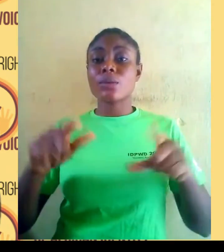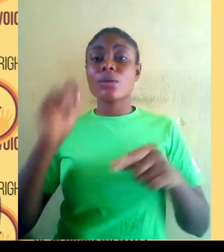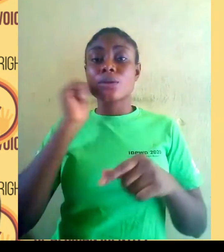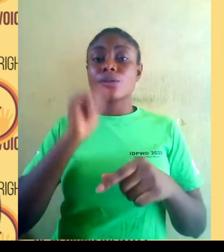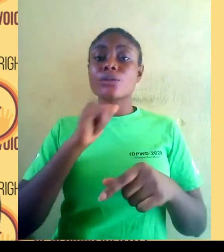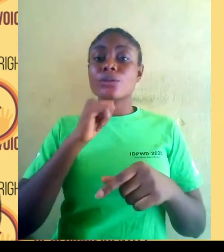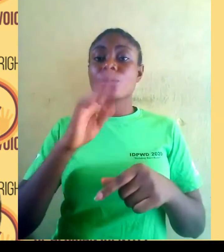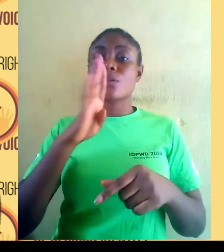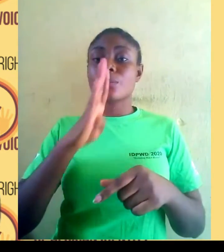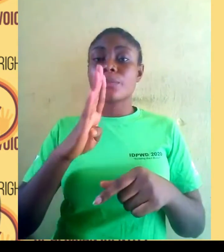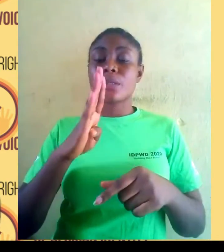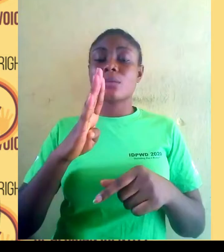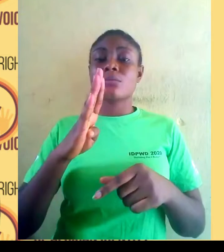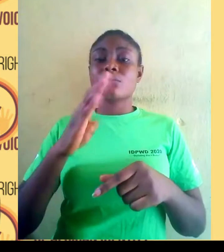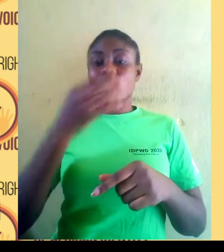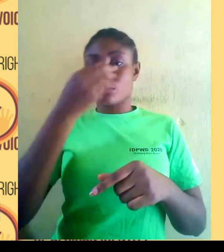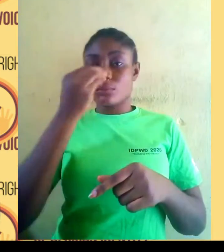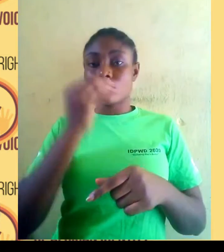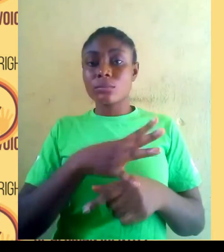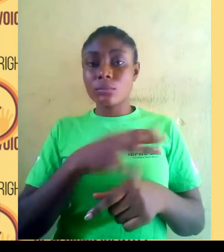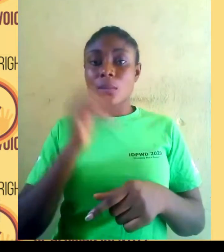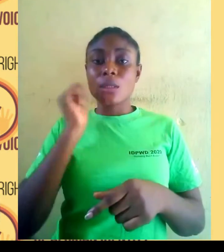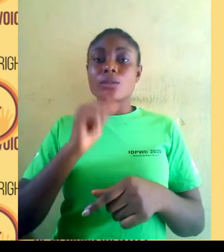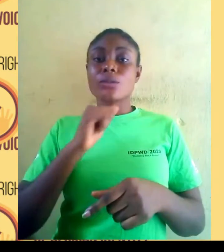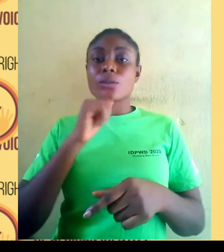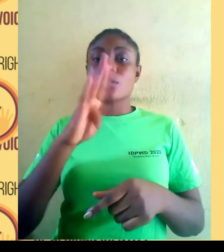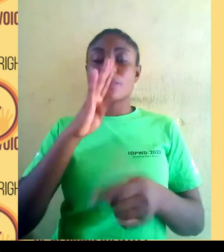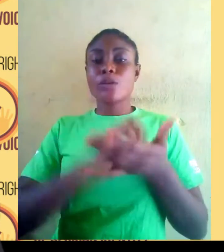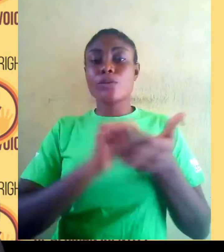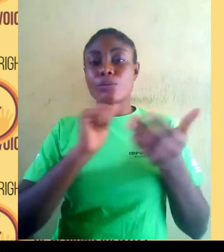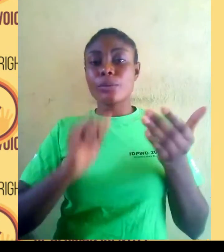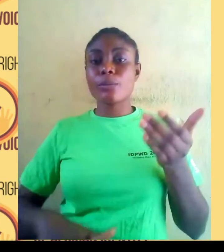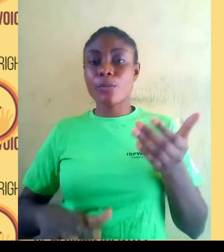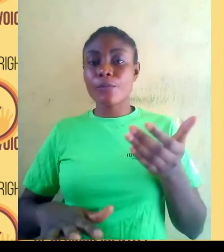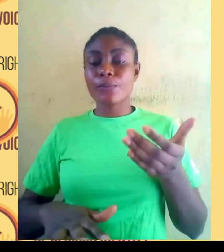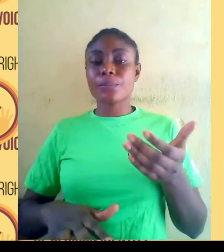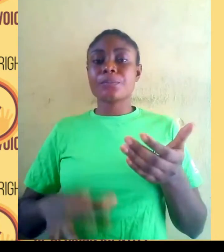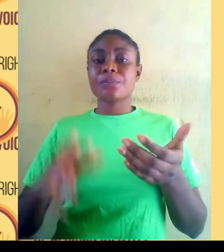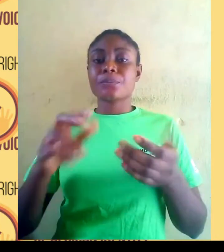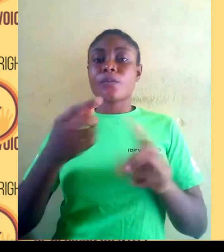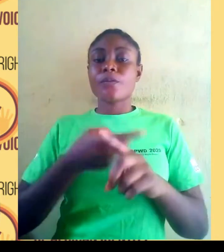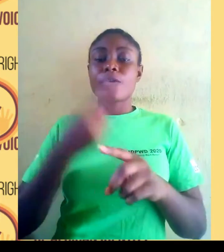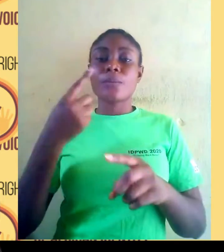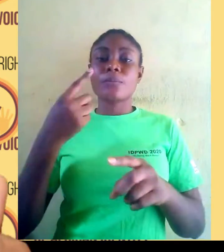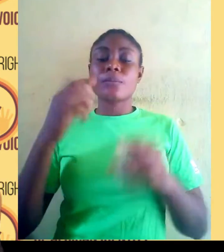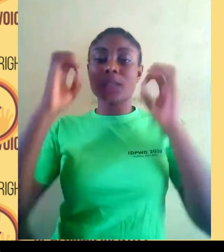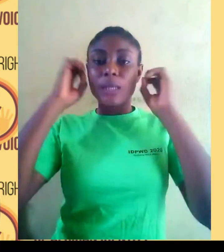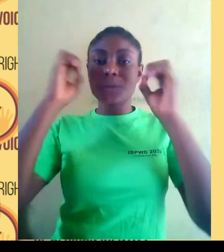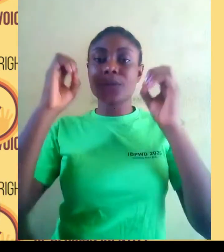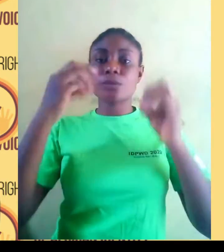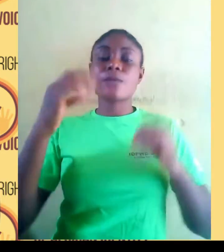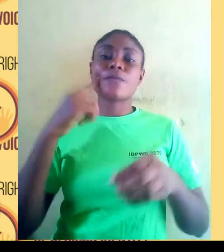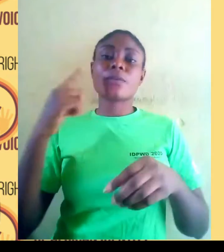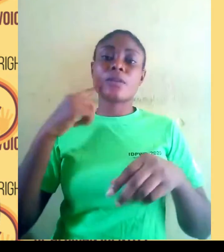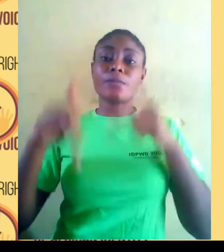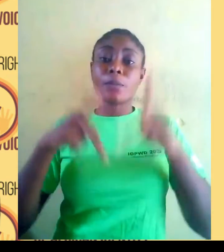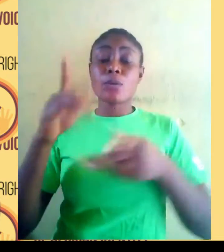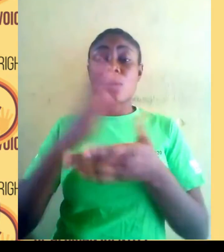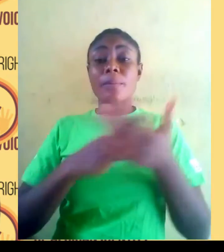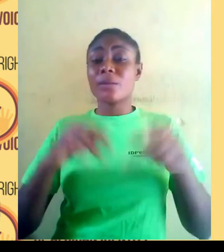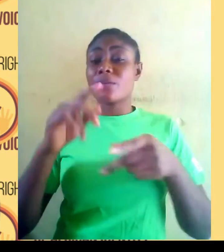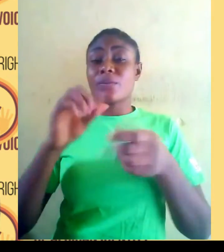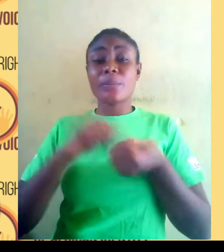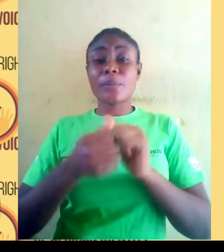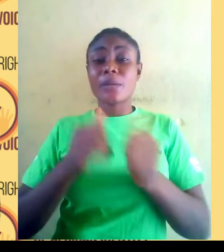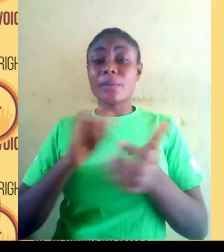be eroded, should not be taken off of the education of deaf people. Part of the problems that we are